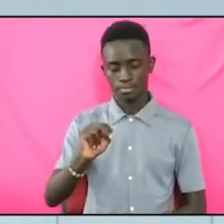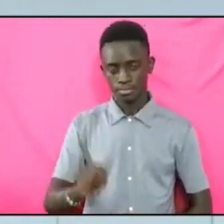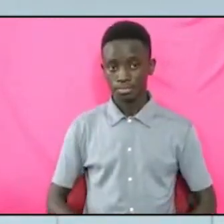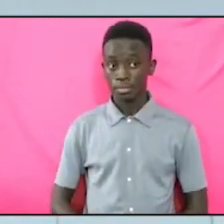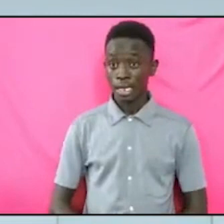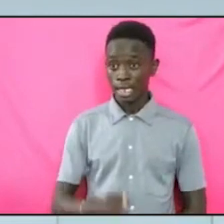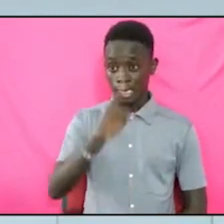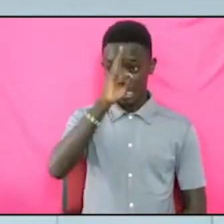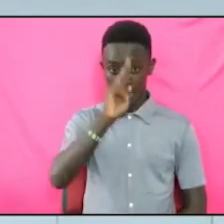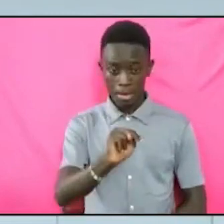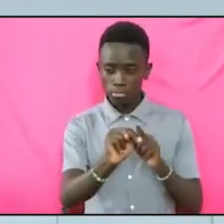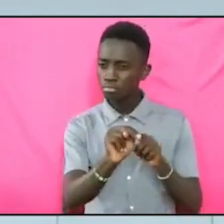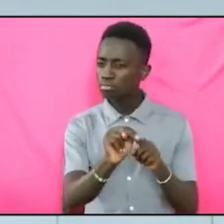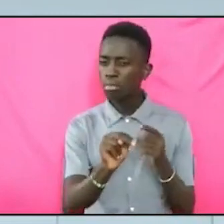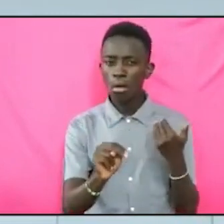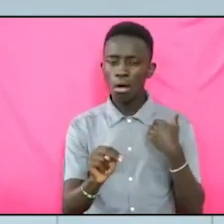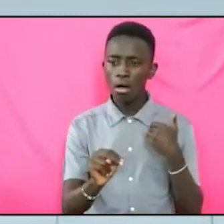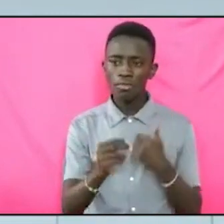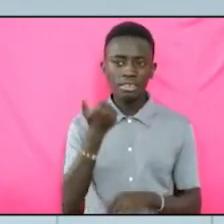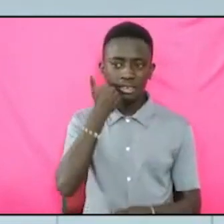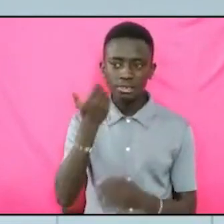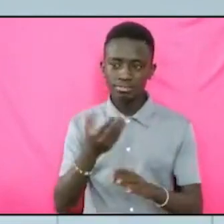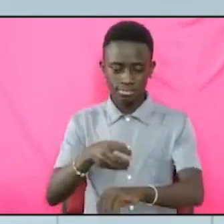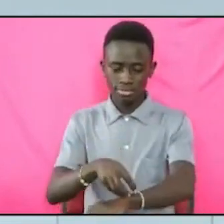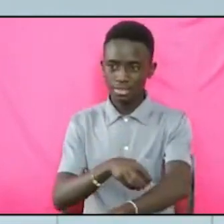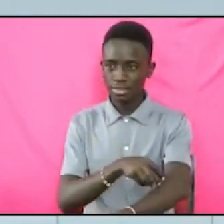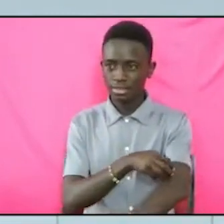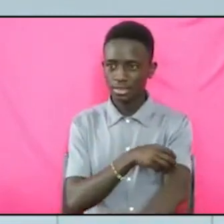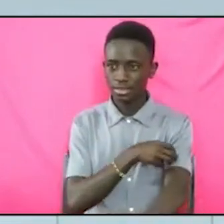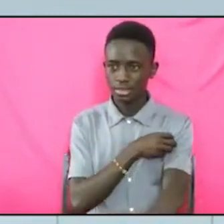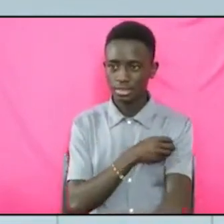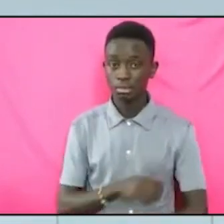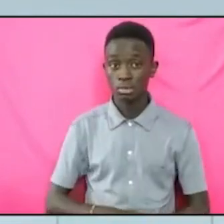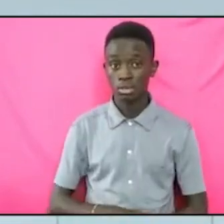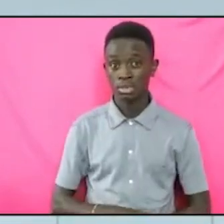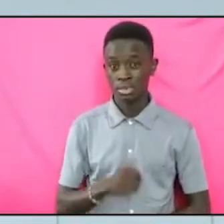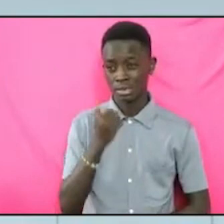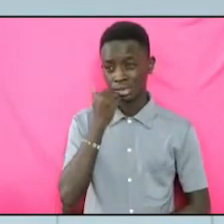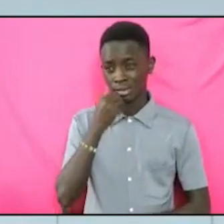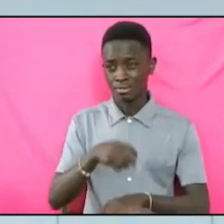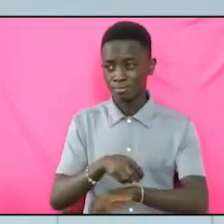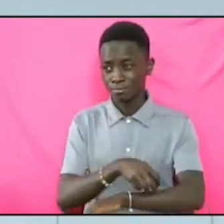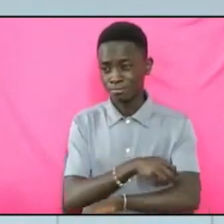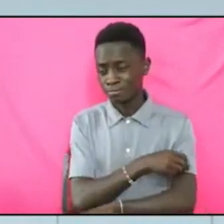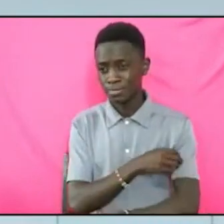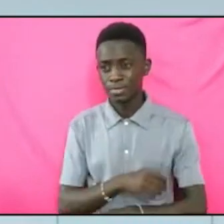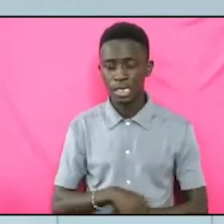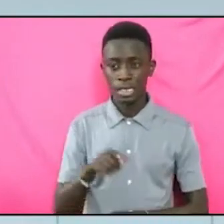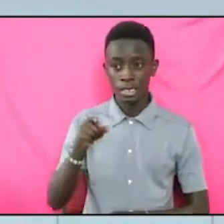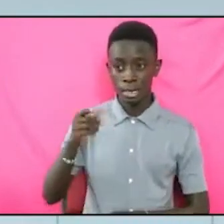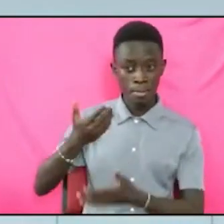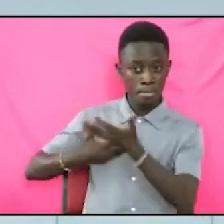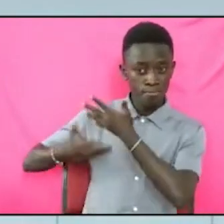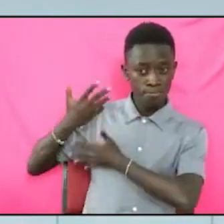had leprosy. And when we talk about leprosy, leprosy had actually was a Hebrew word